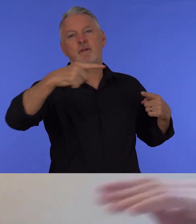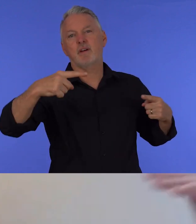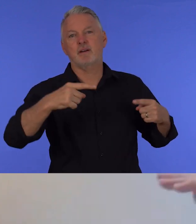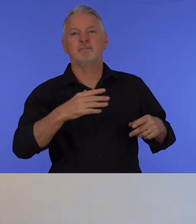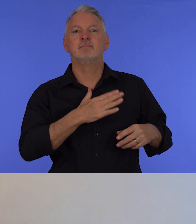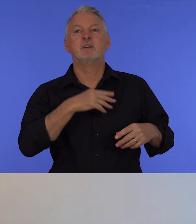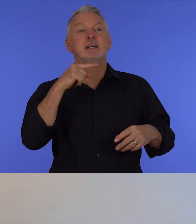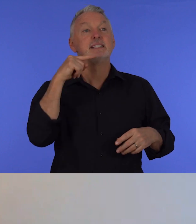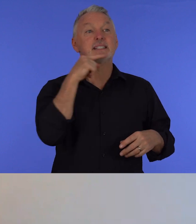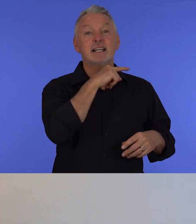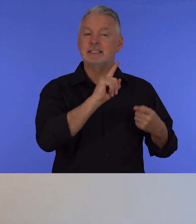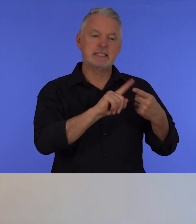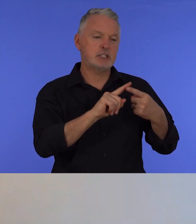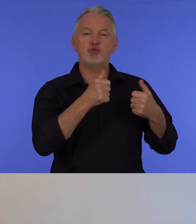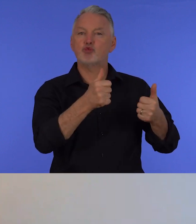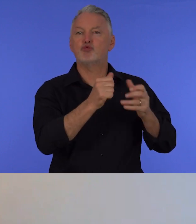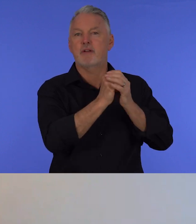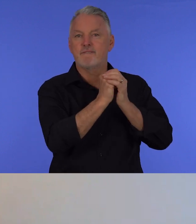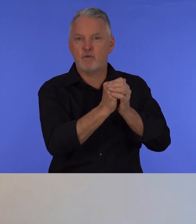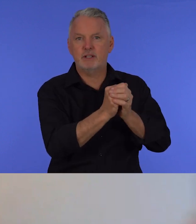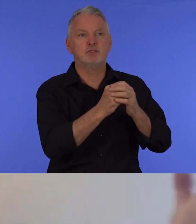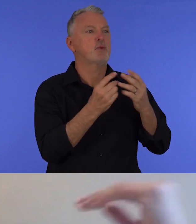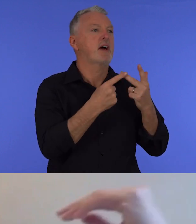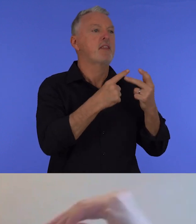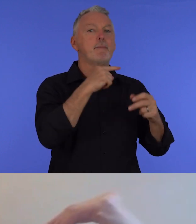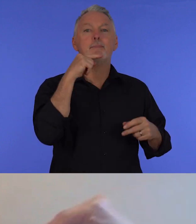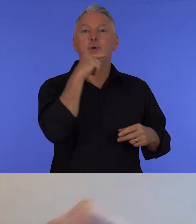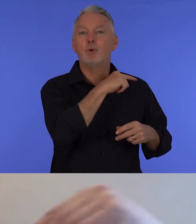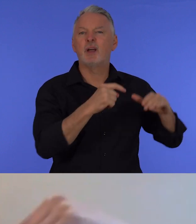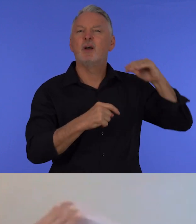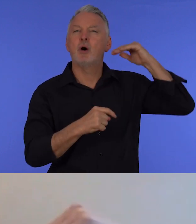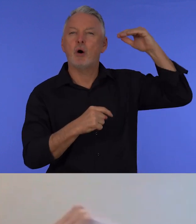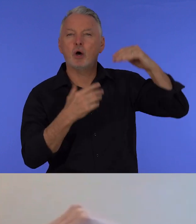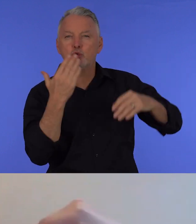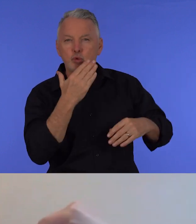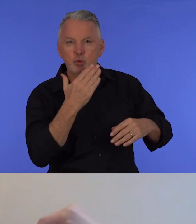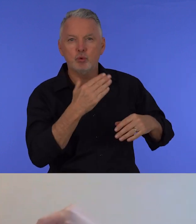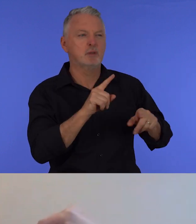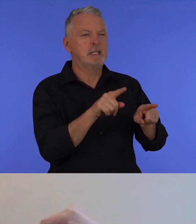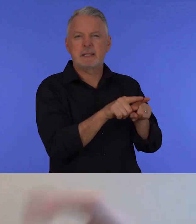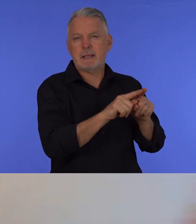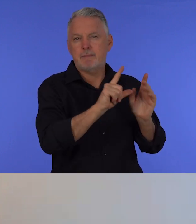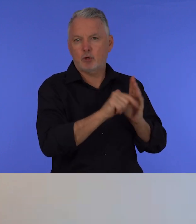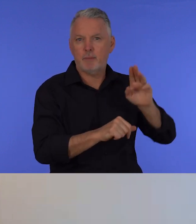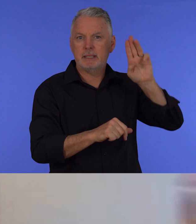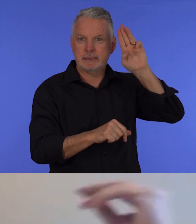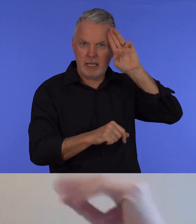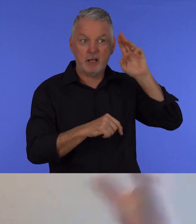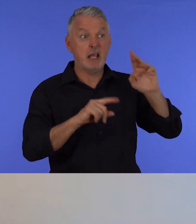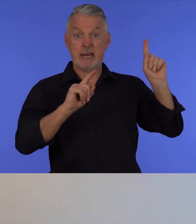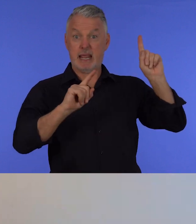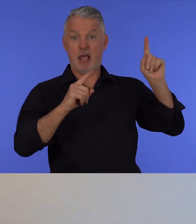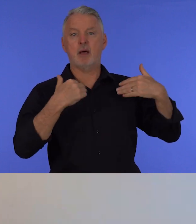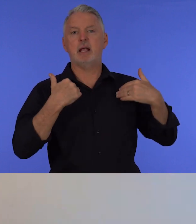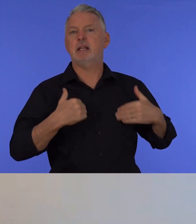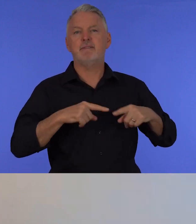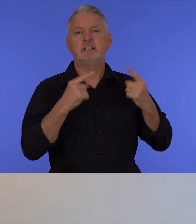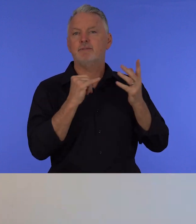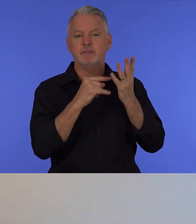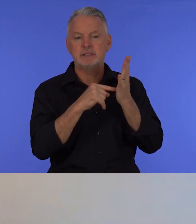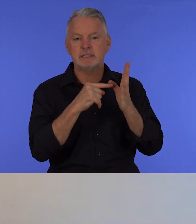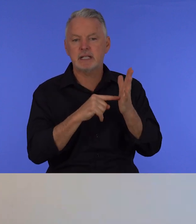for life for them too. Brenny's still really good friends with a boy that he went to high school with who was also a